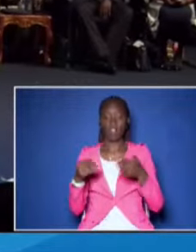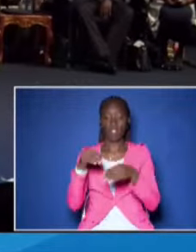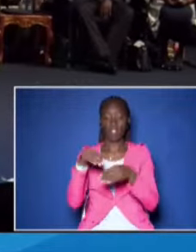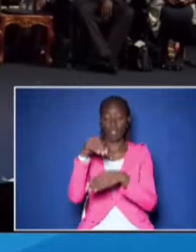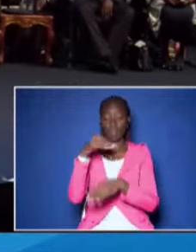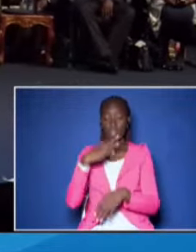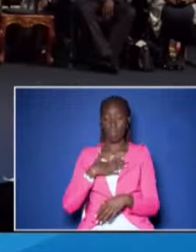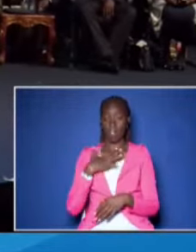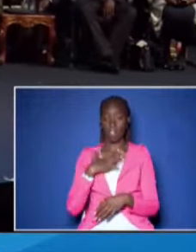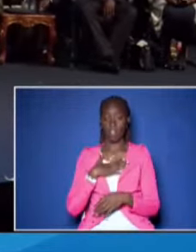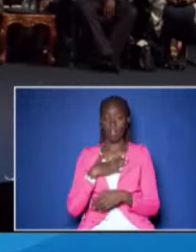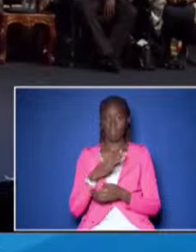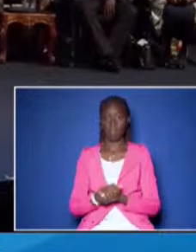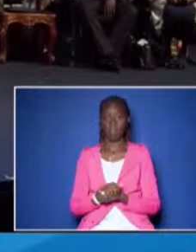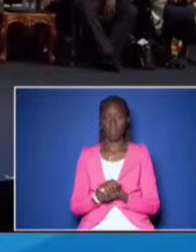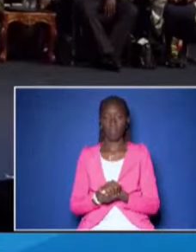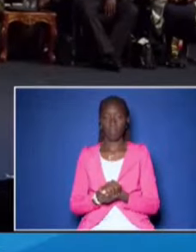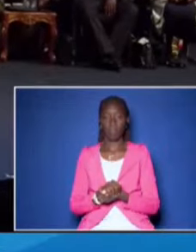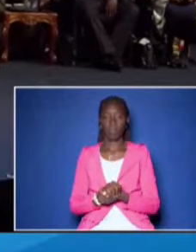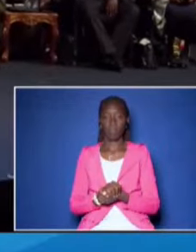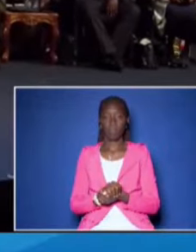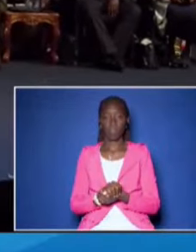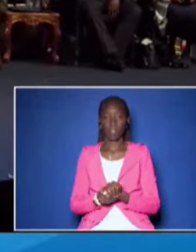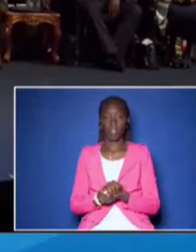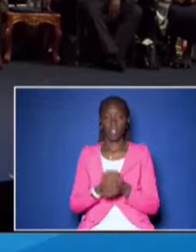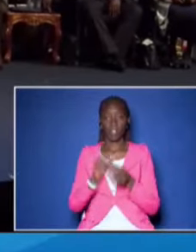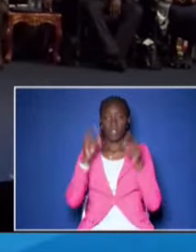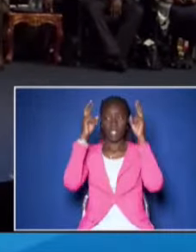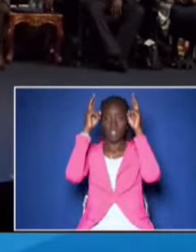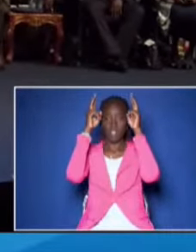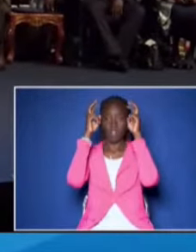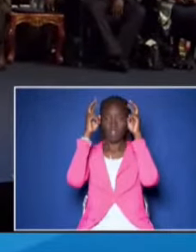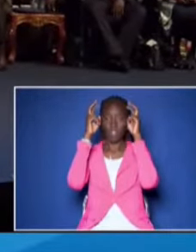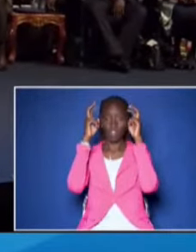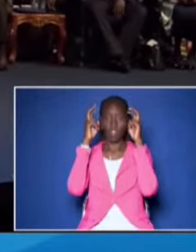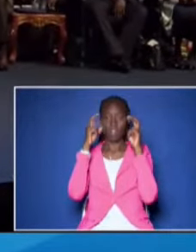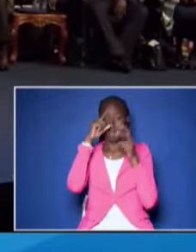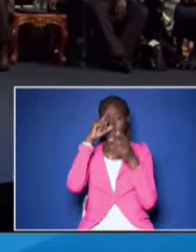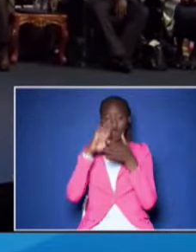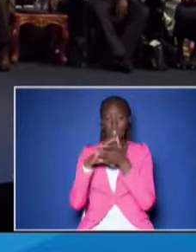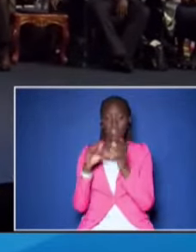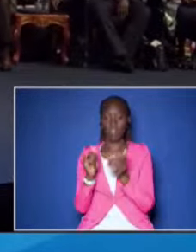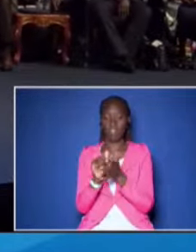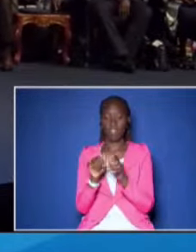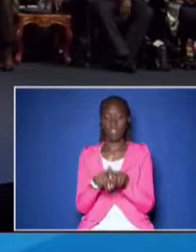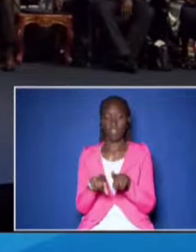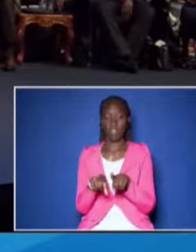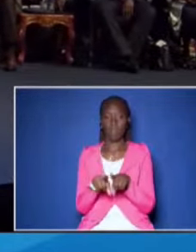to keep the devil believes